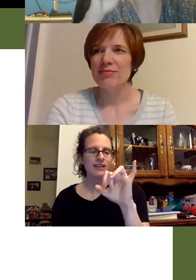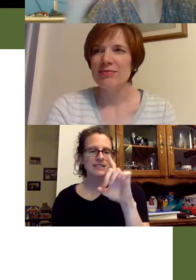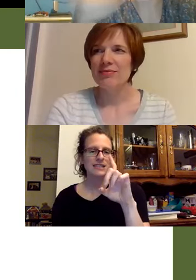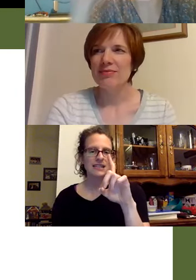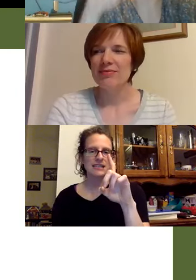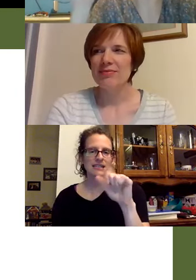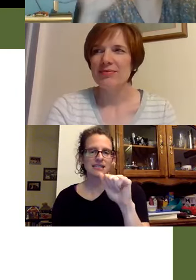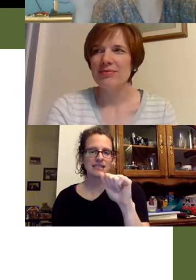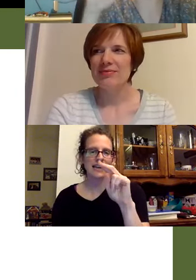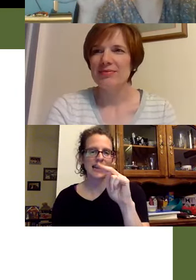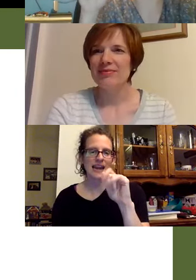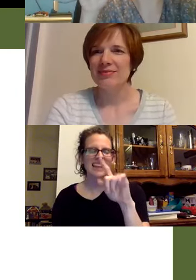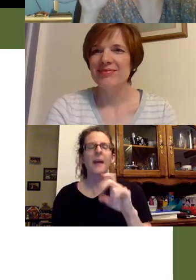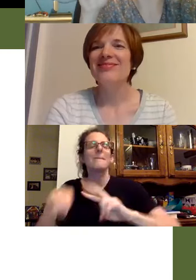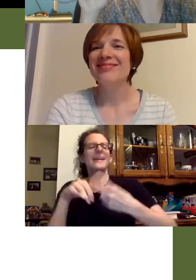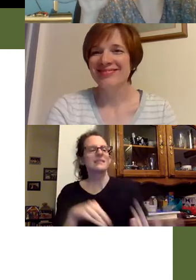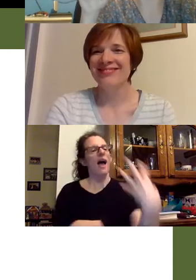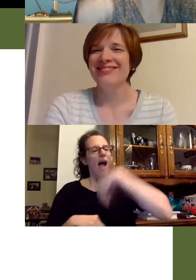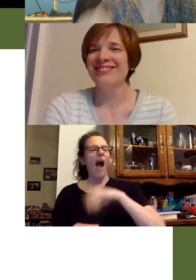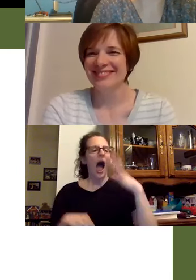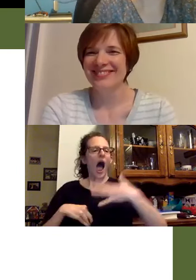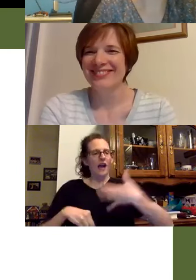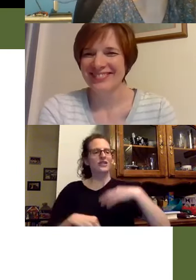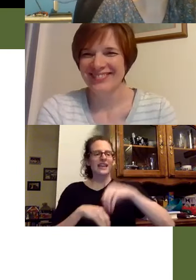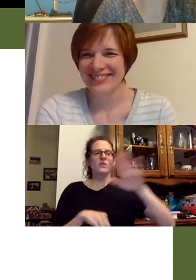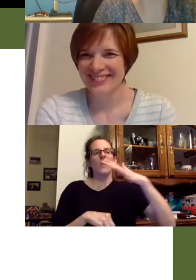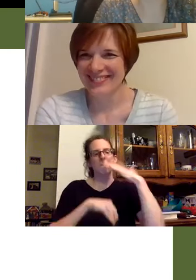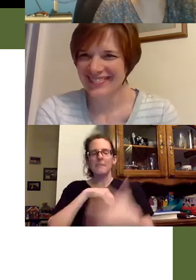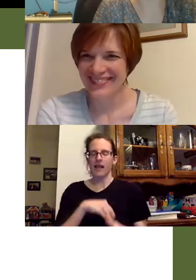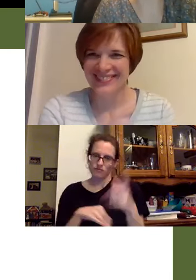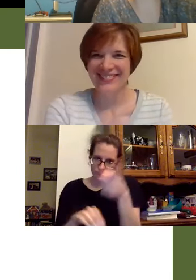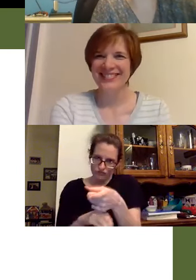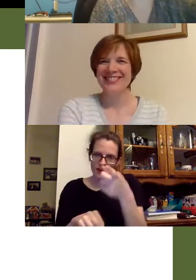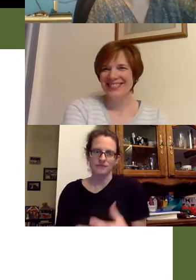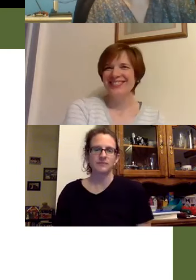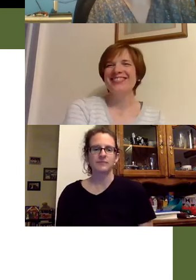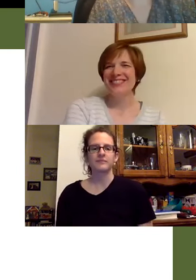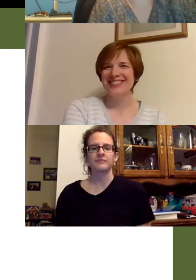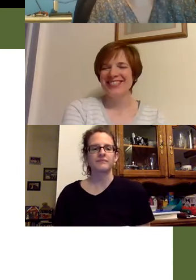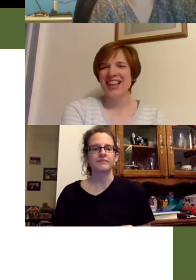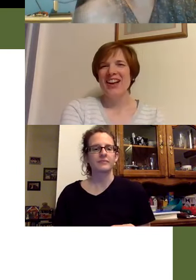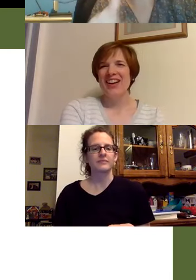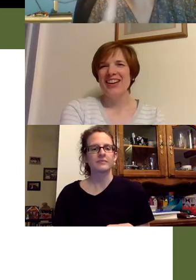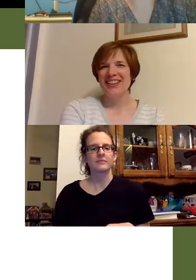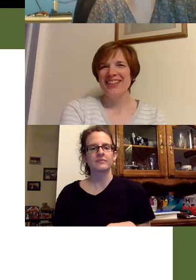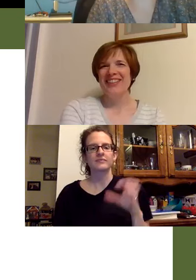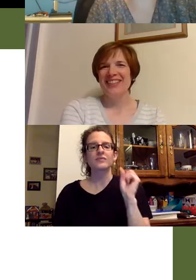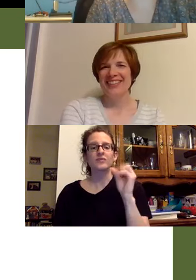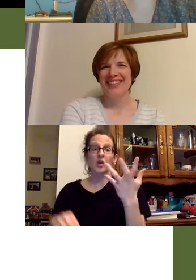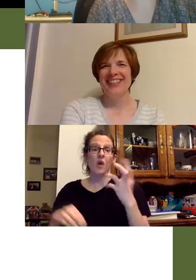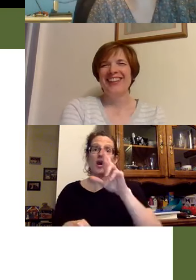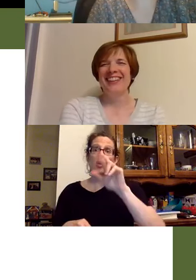it puts oxygen in your blood. So you'll want Raven for that.